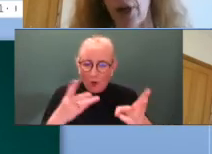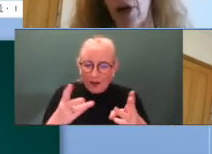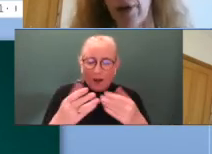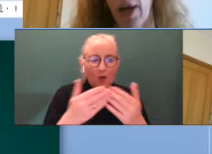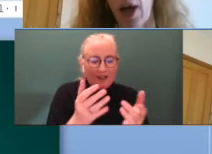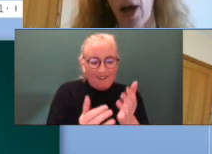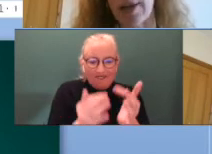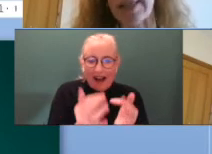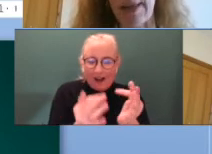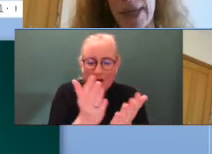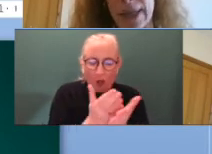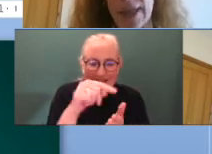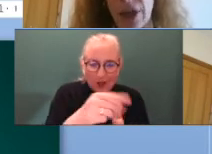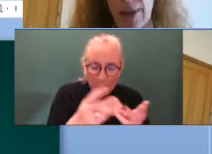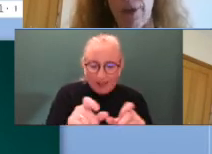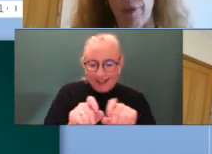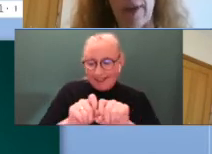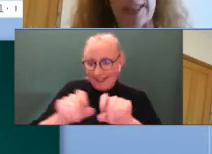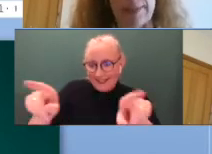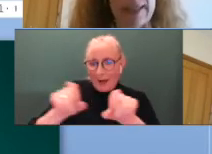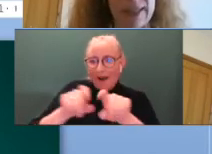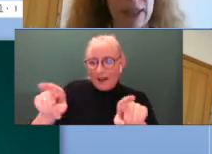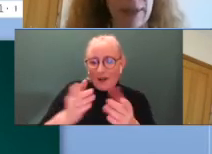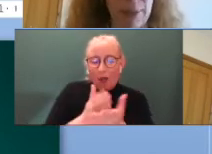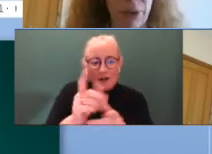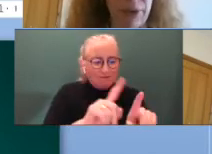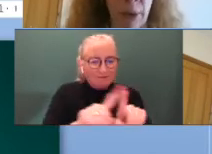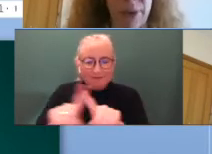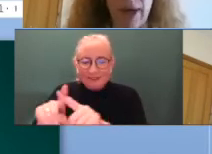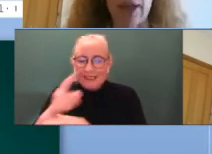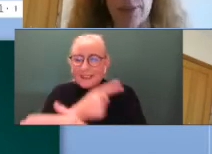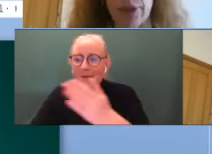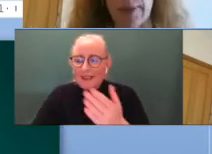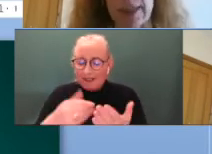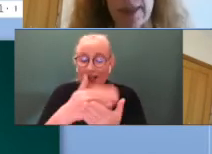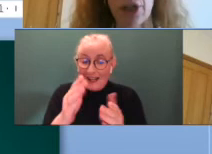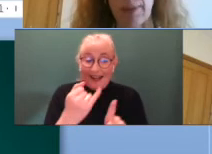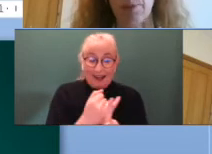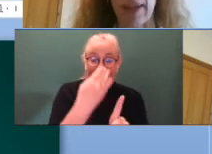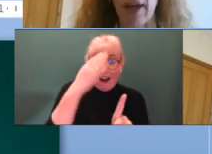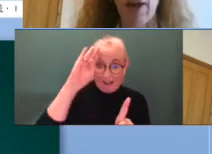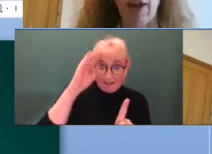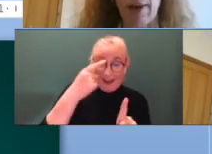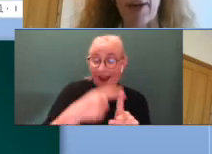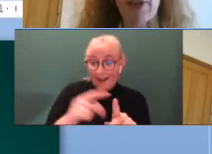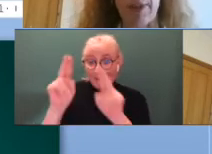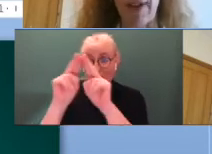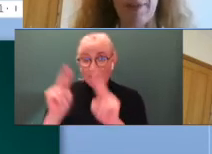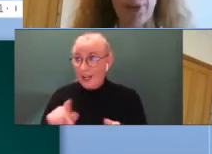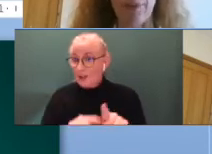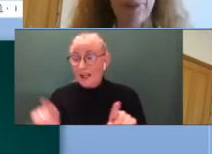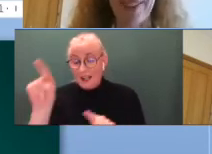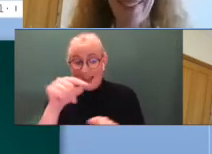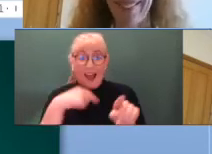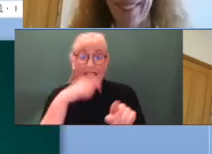work are disseminated throughout the disability sector, both within Ireland, but also internationally, would be incredibly